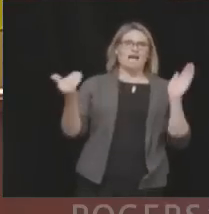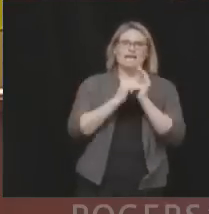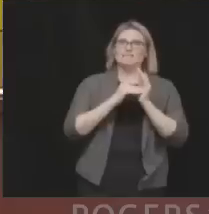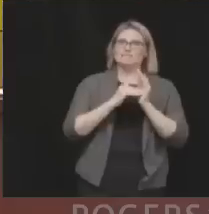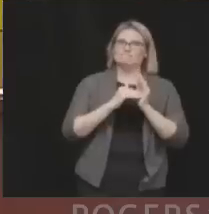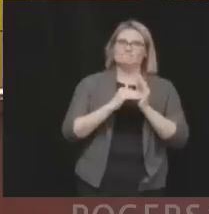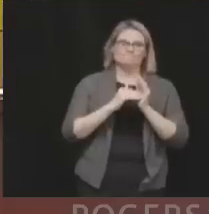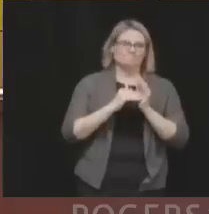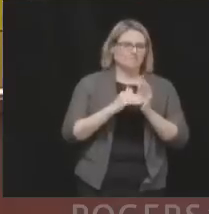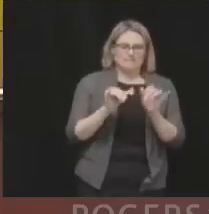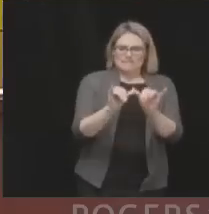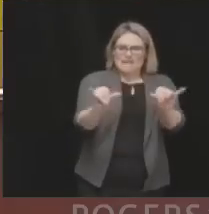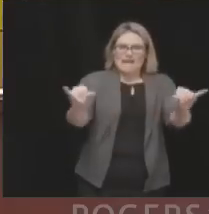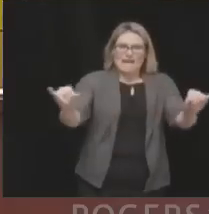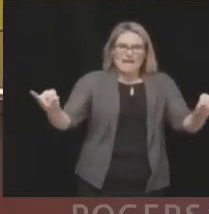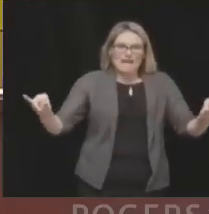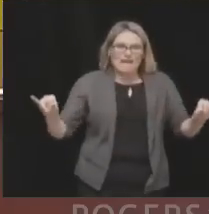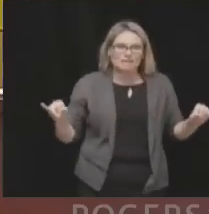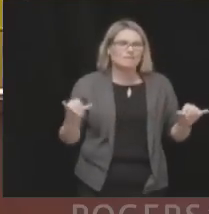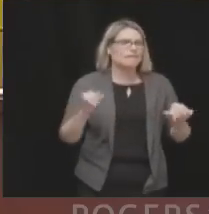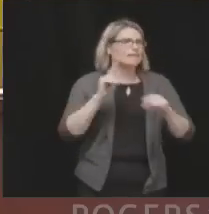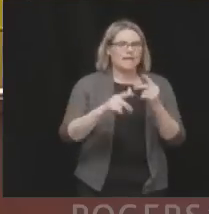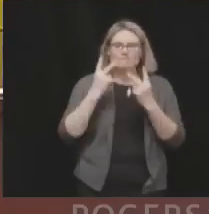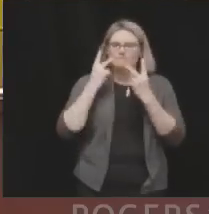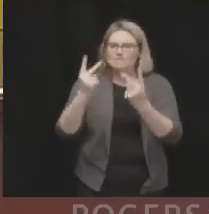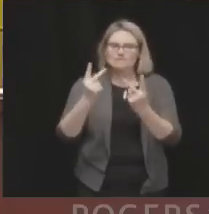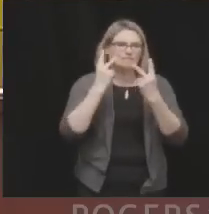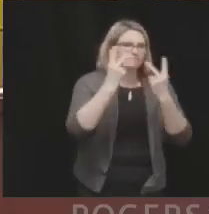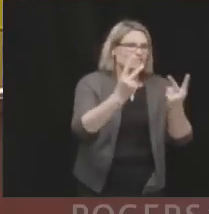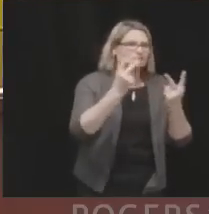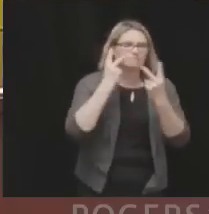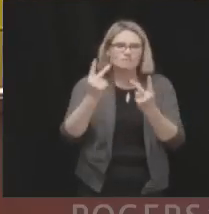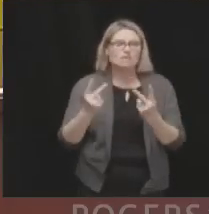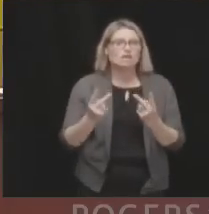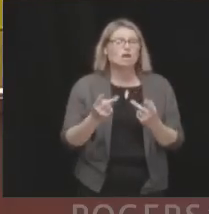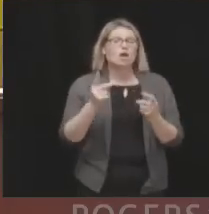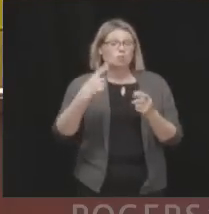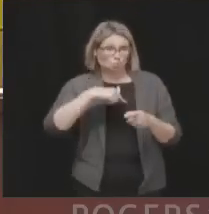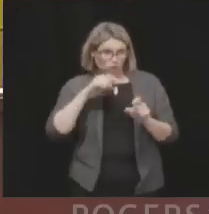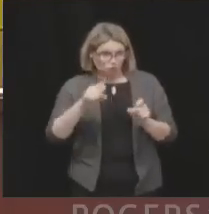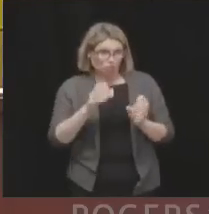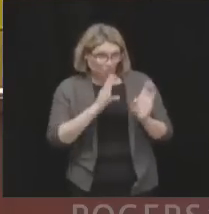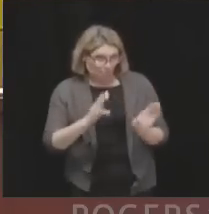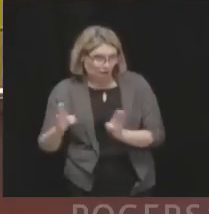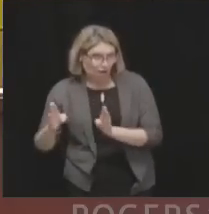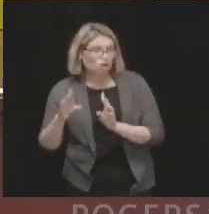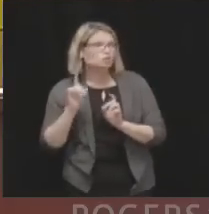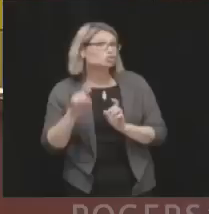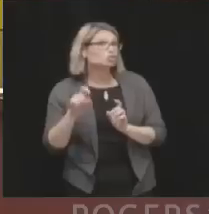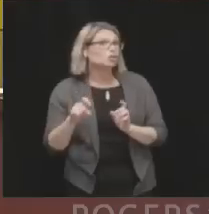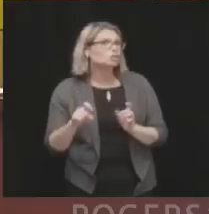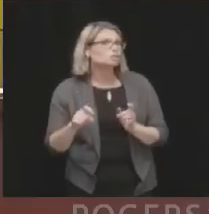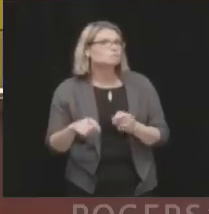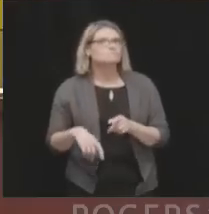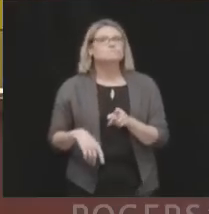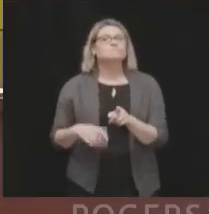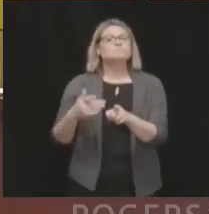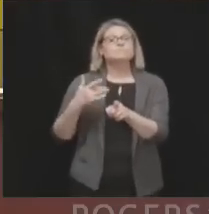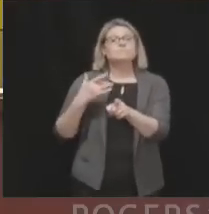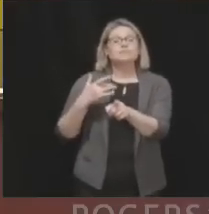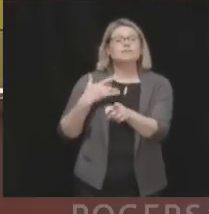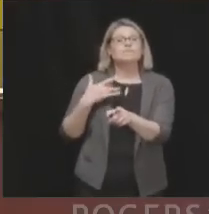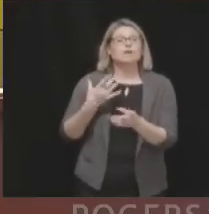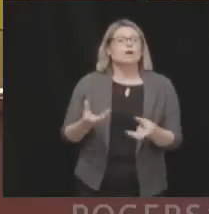people are, the less likely that will be to happen. Is it possible? Is it predictable? Is it a likelihood? I think it is